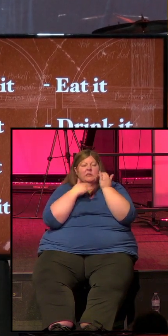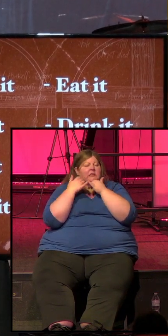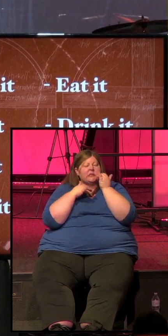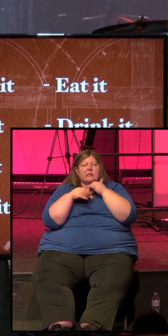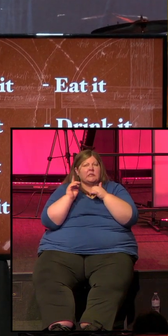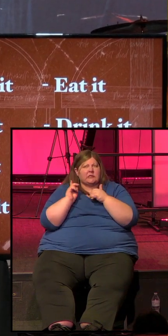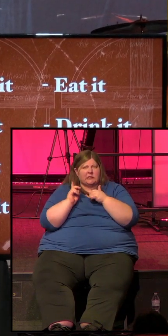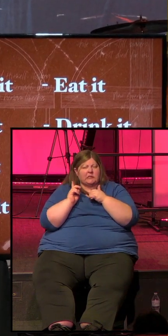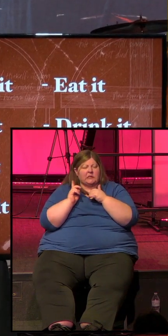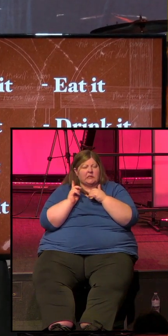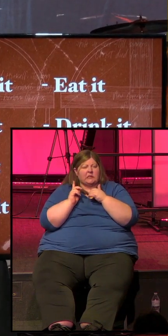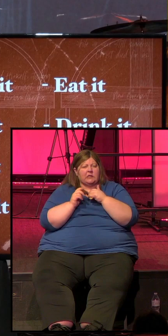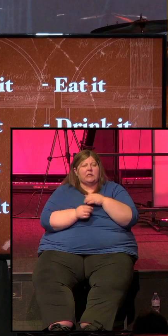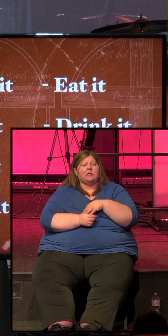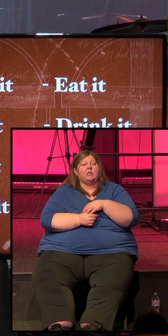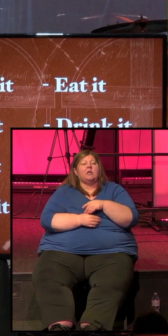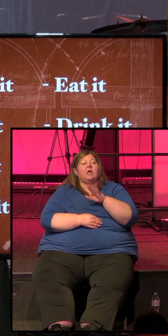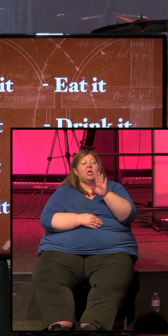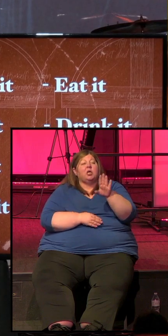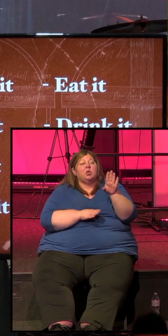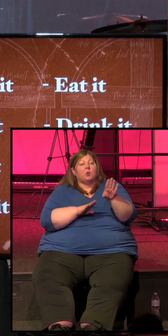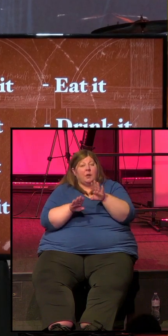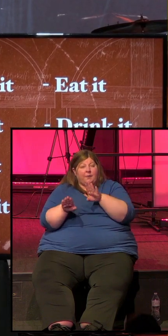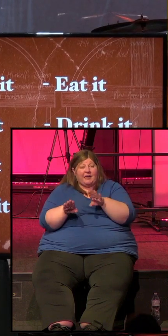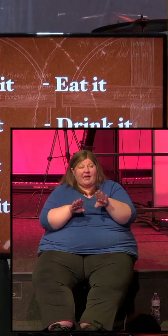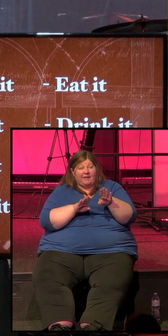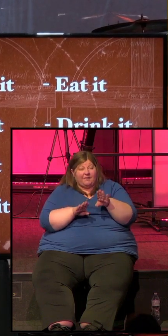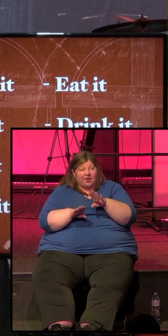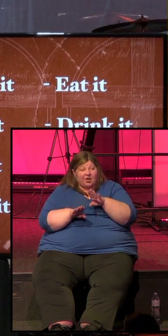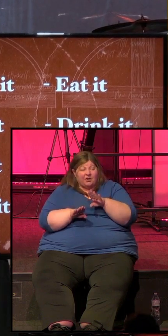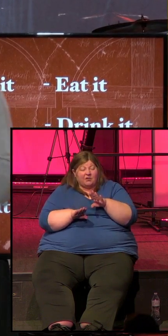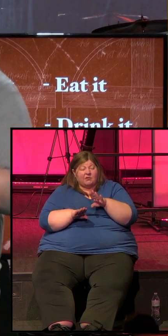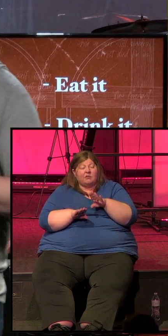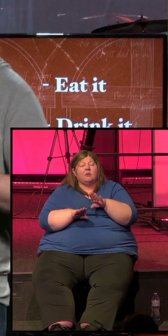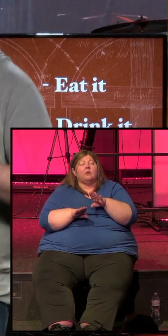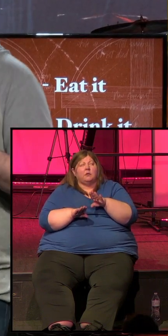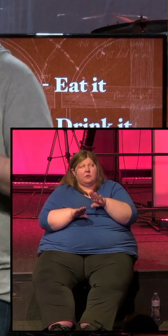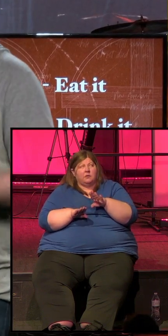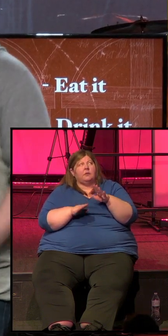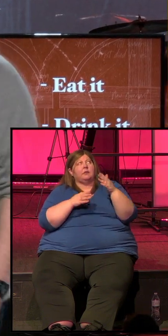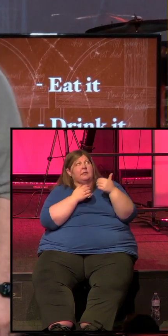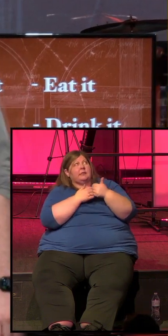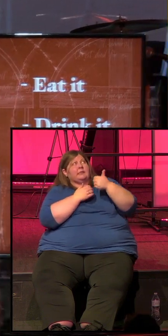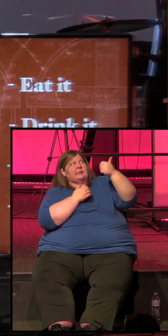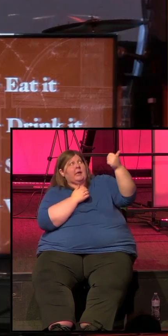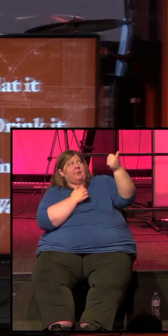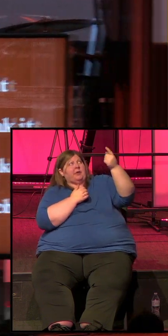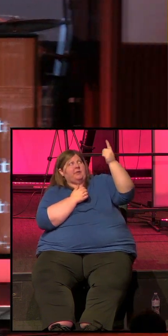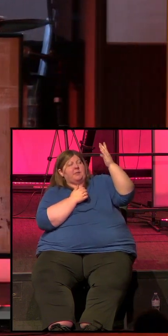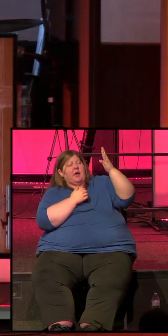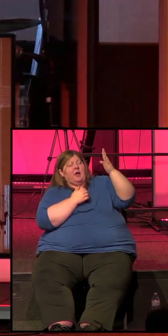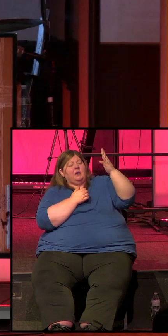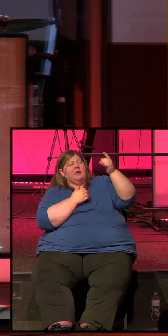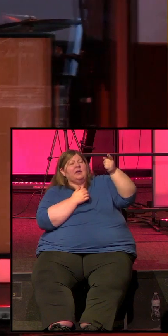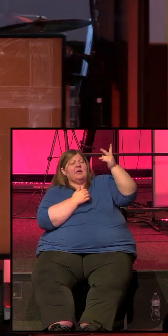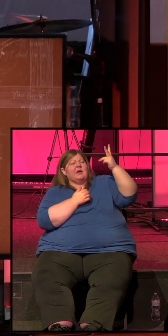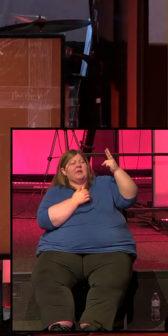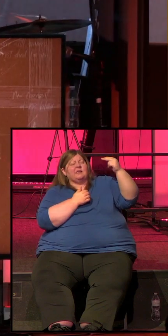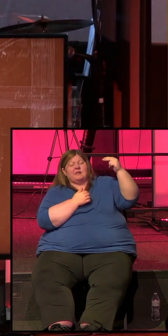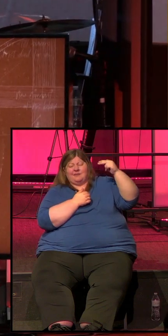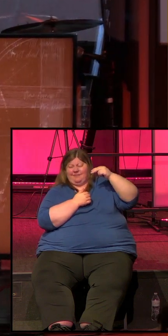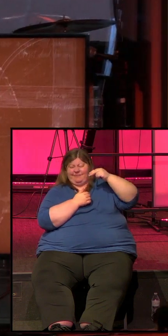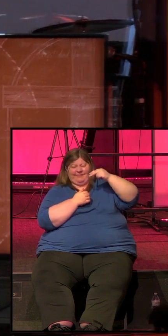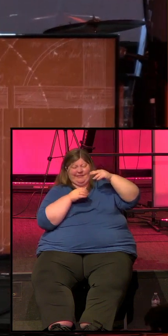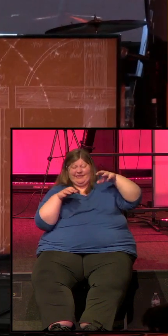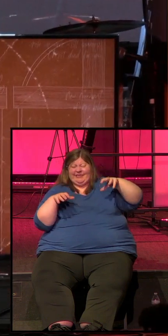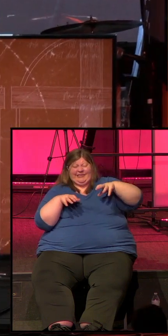Your behavior is what separates. Our behavior is what separates us from God. And God says, when you're in the middle of it, when